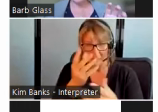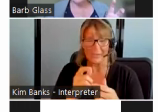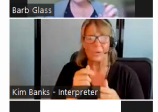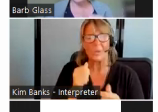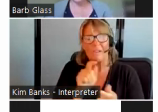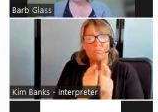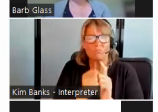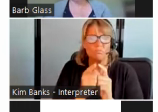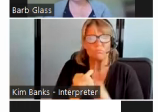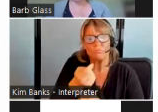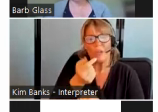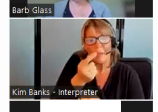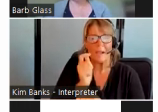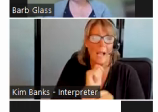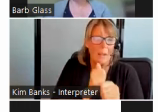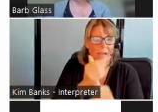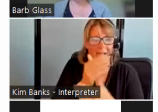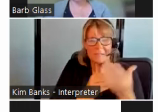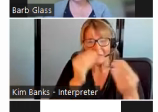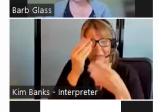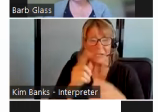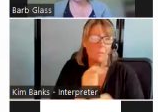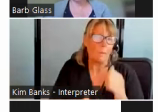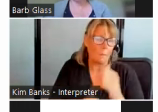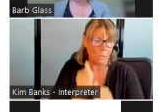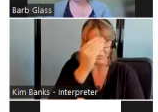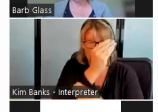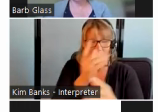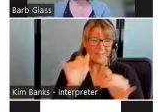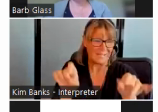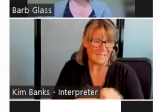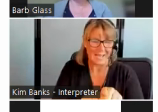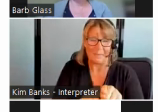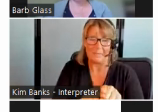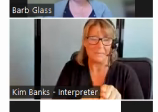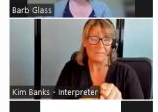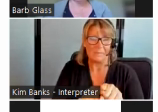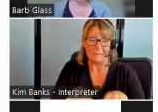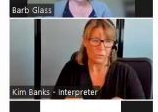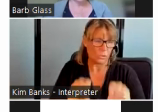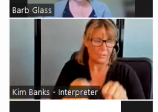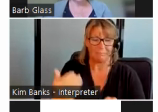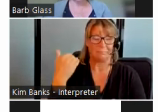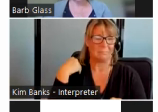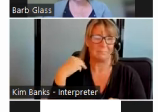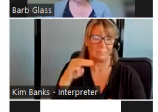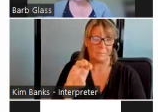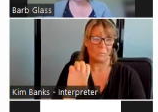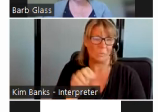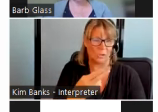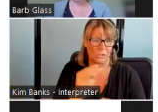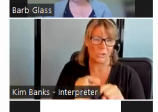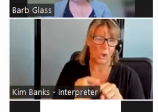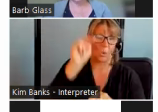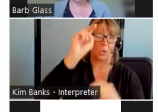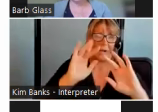tweaked it a little bit, made a couple of updates, but the content of it is the same as what we delivered in the winter to the Northern